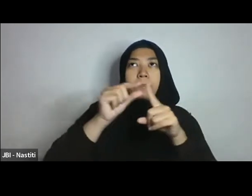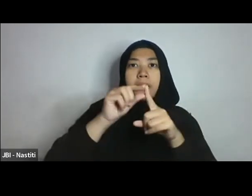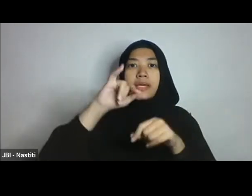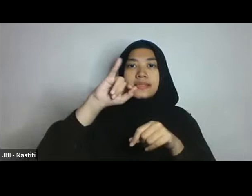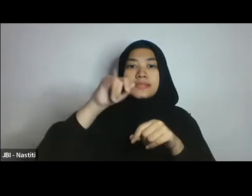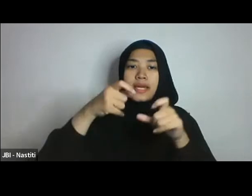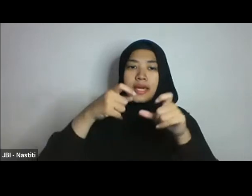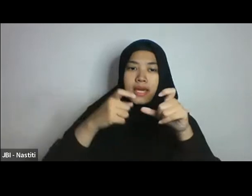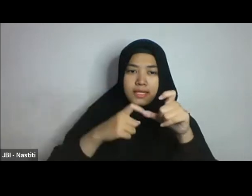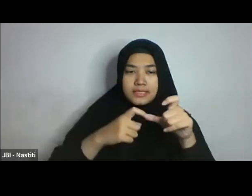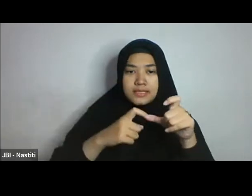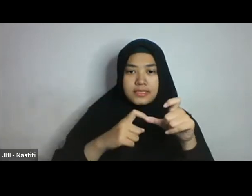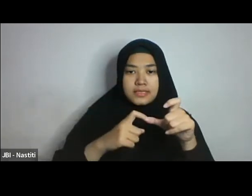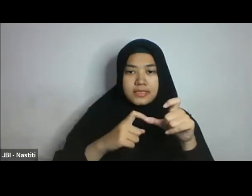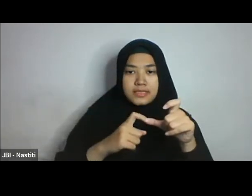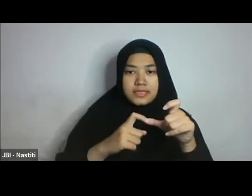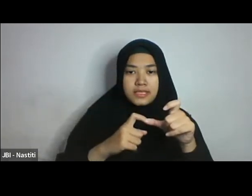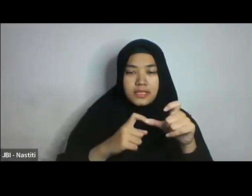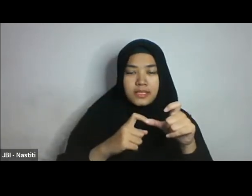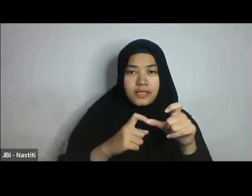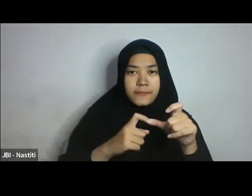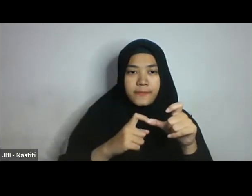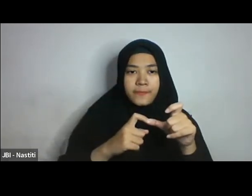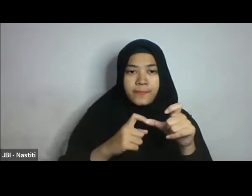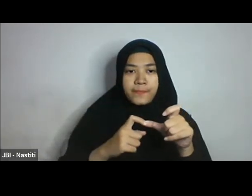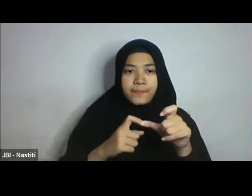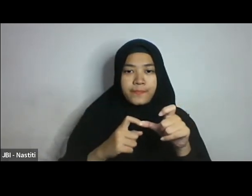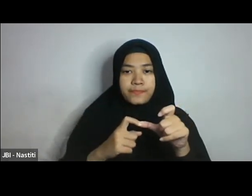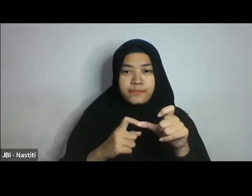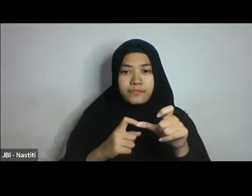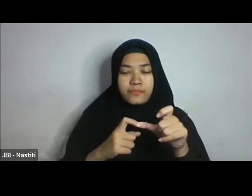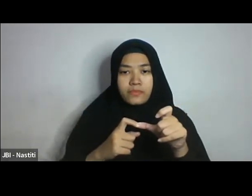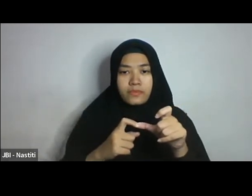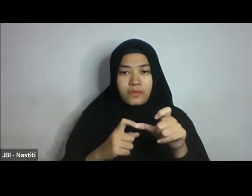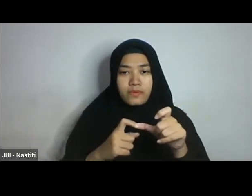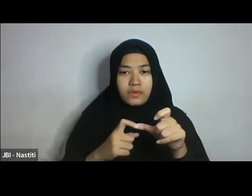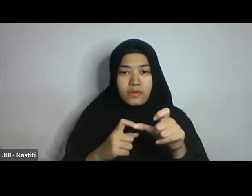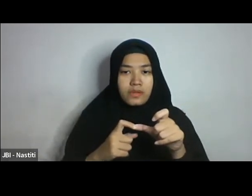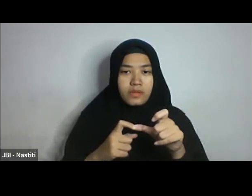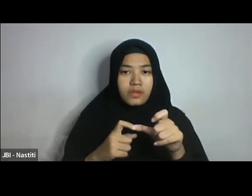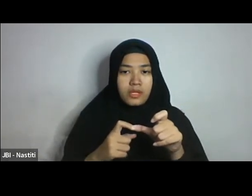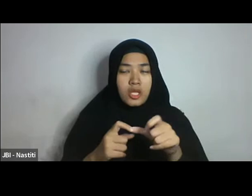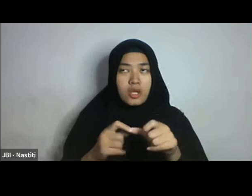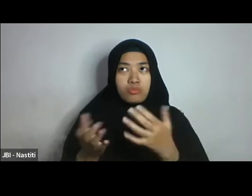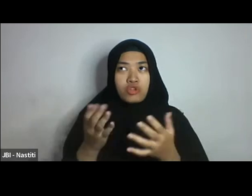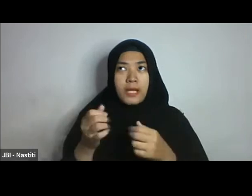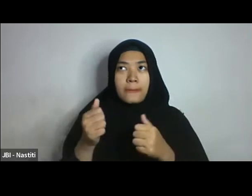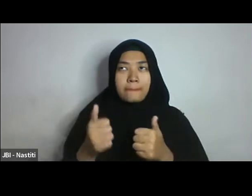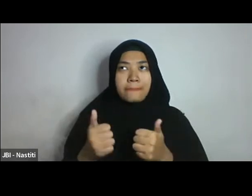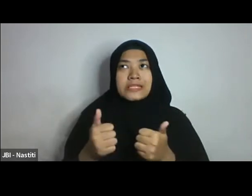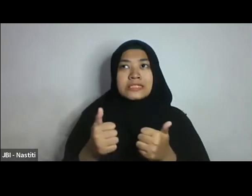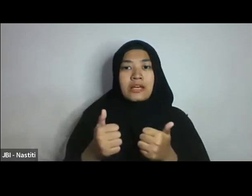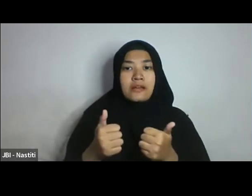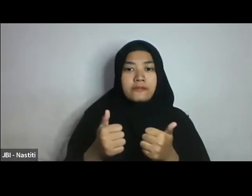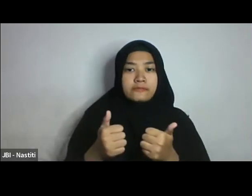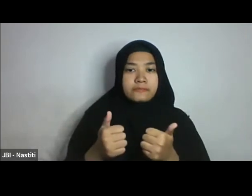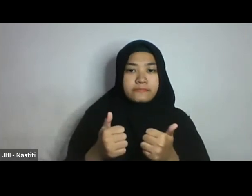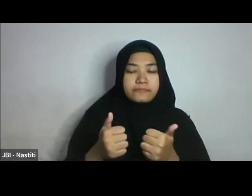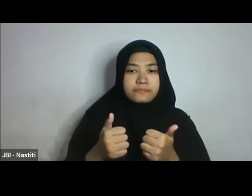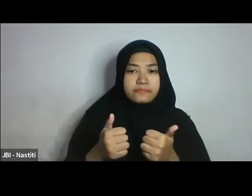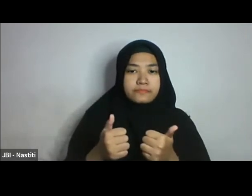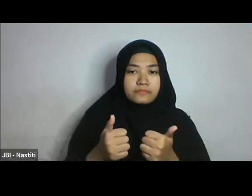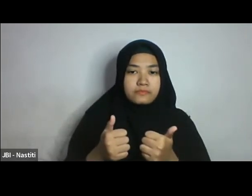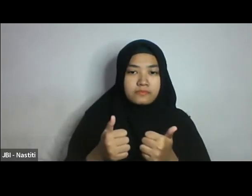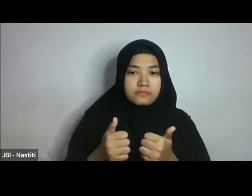go back is not covered today. Now, in Eastern Indonesia, that can take quite some time. It can take a day of traveling for the